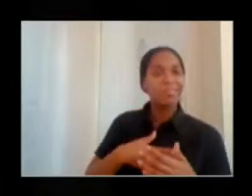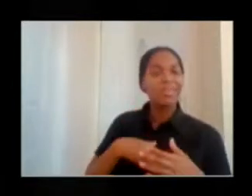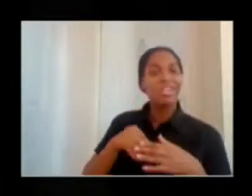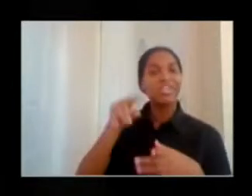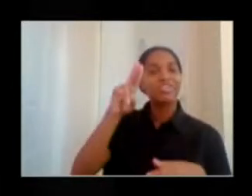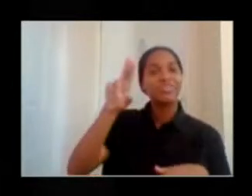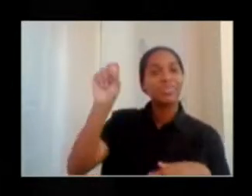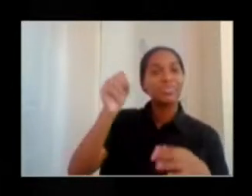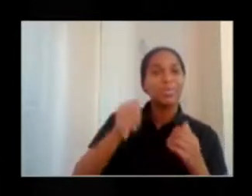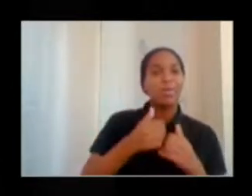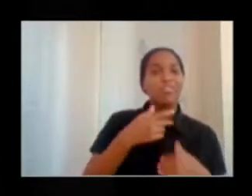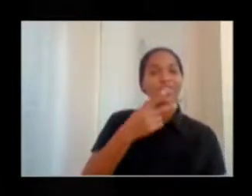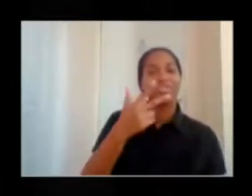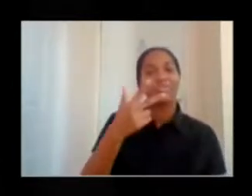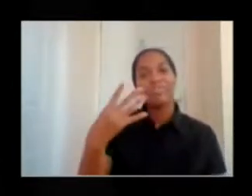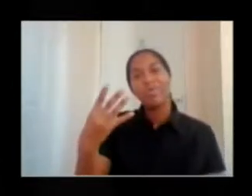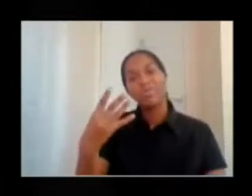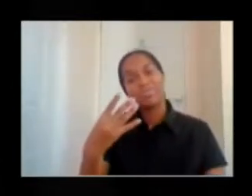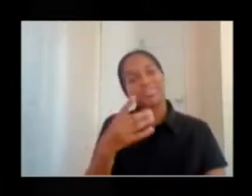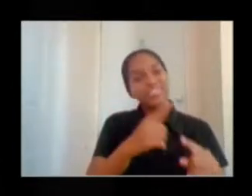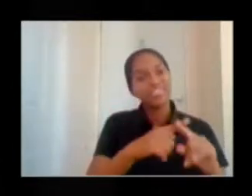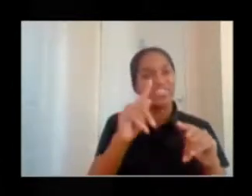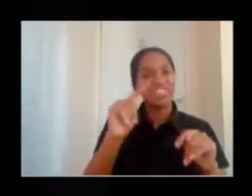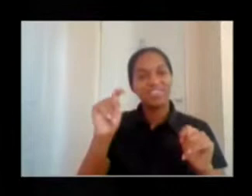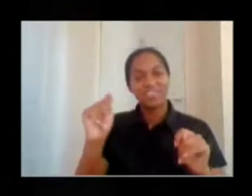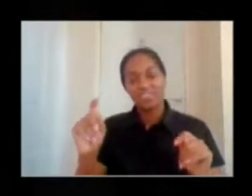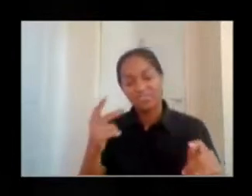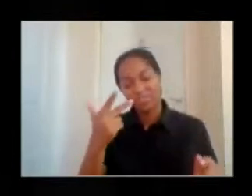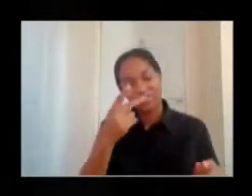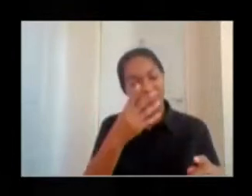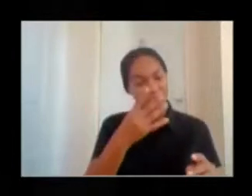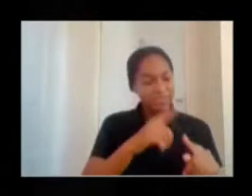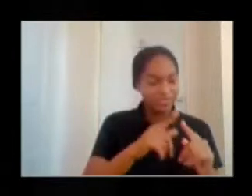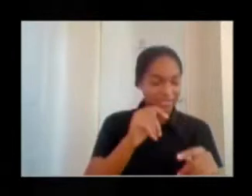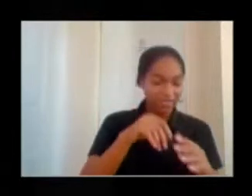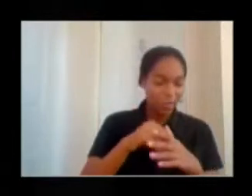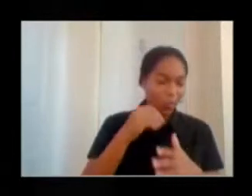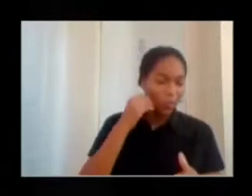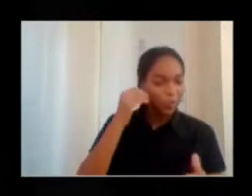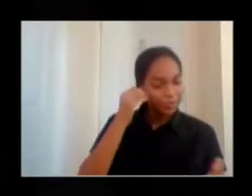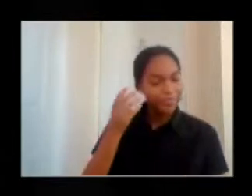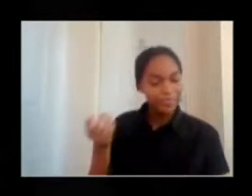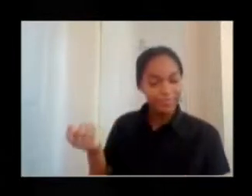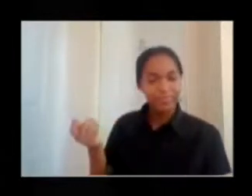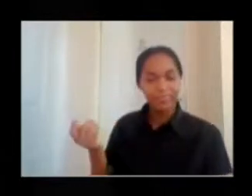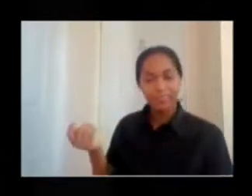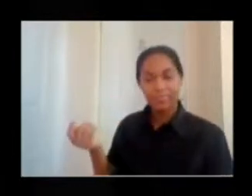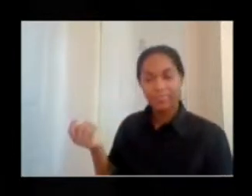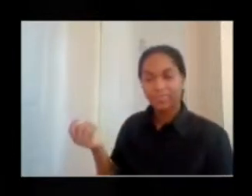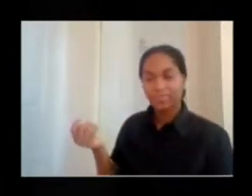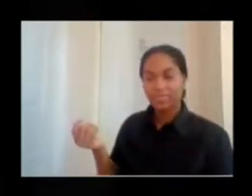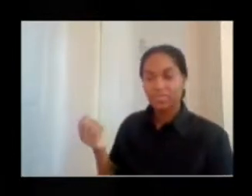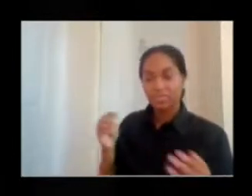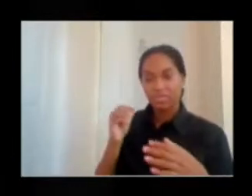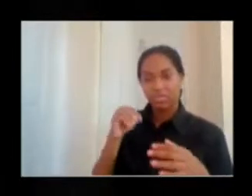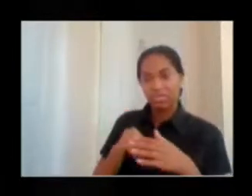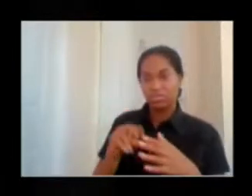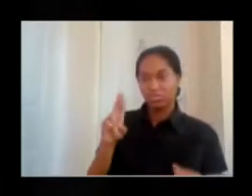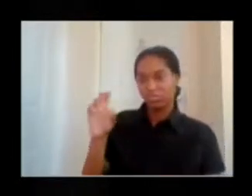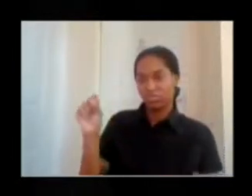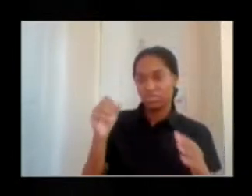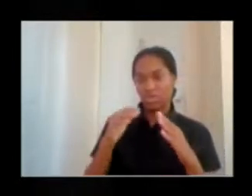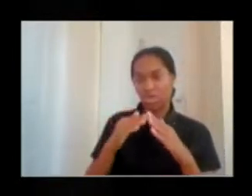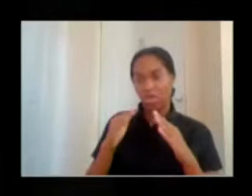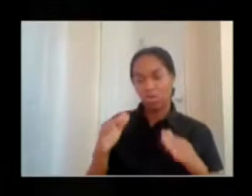have, 3-4 different sets. And then, because, US household, mostly